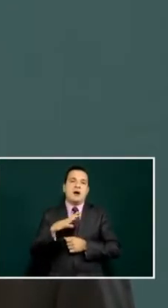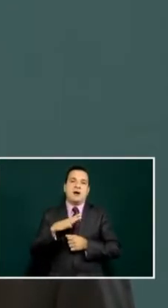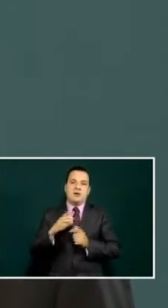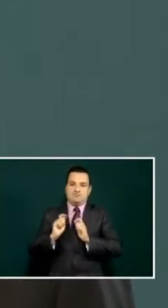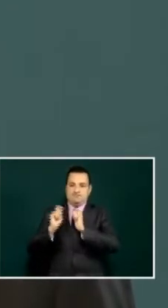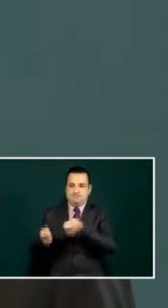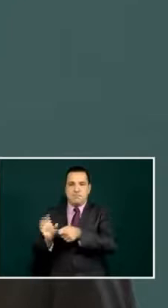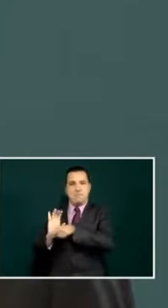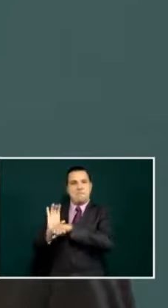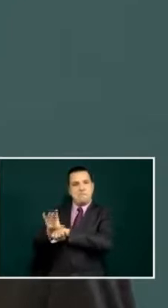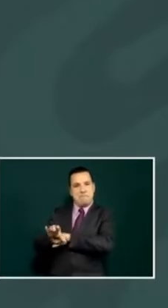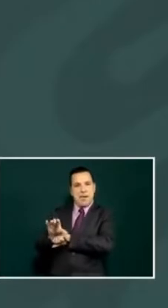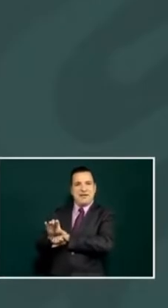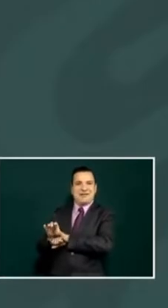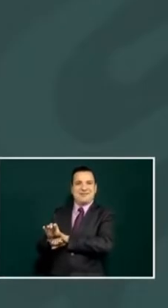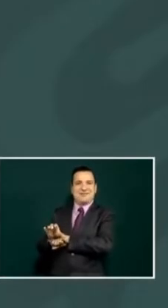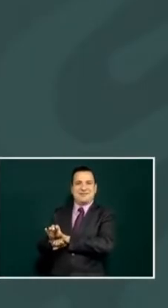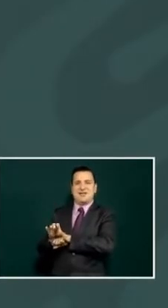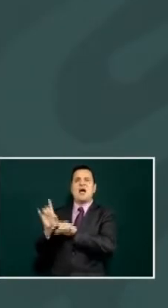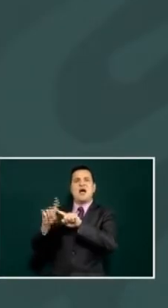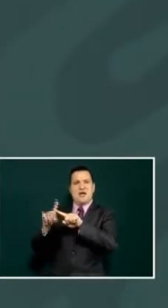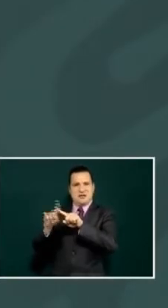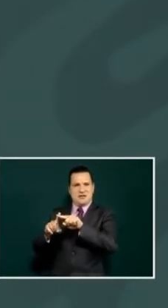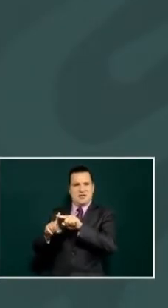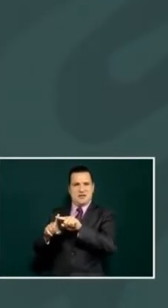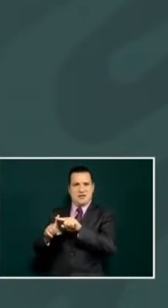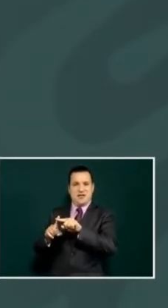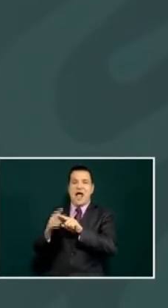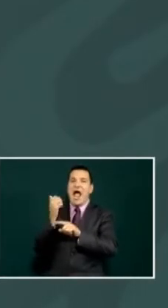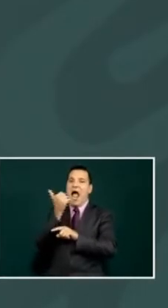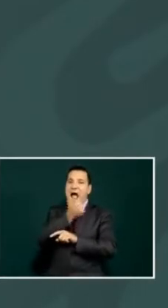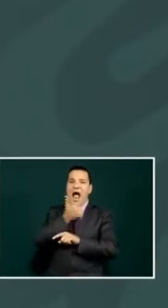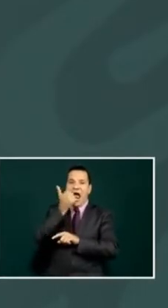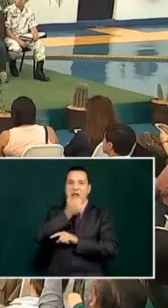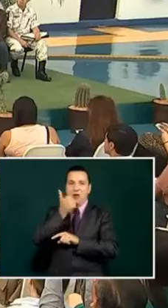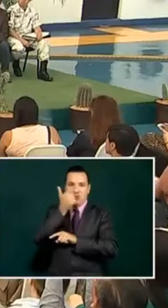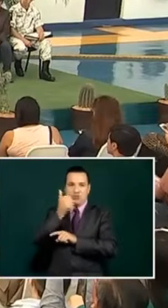and they also giving grants to